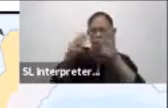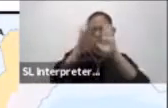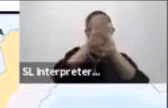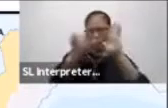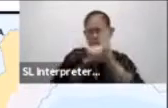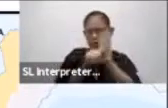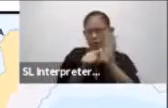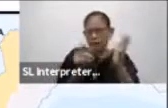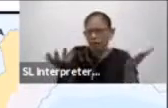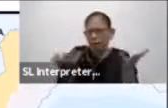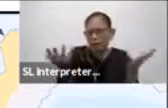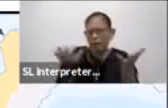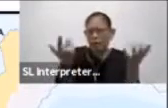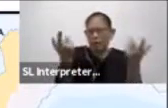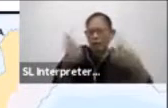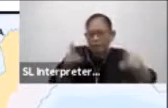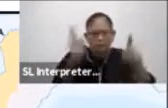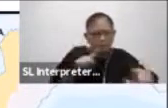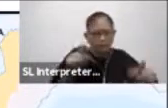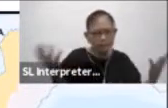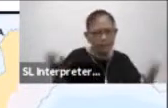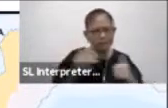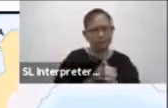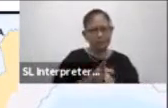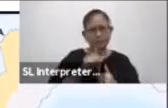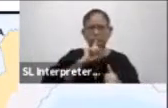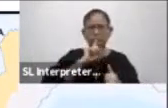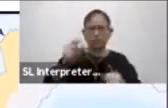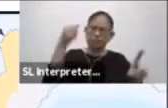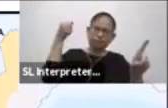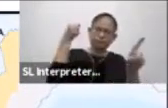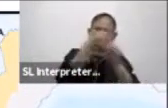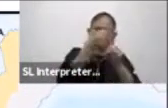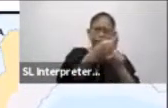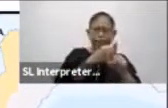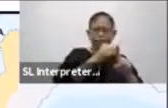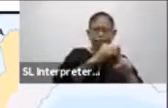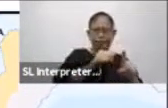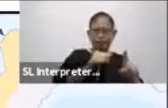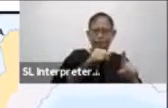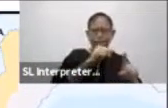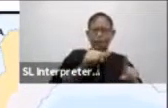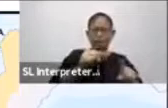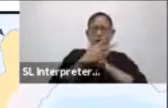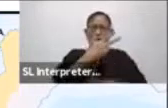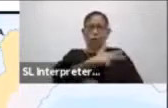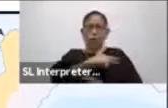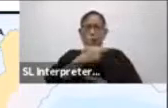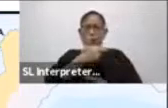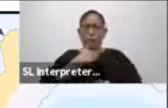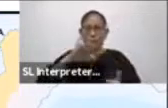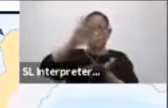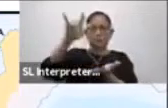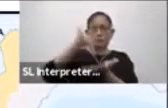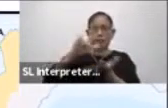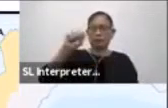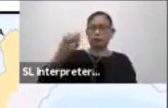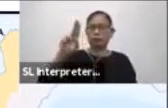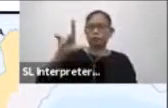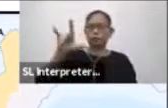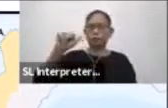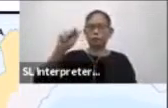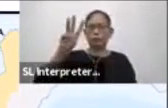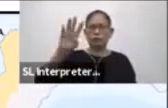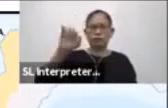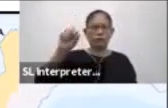disaster. The earthquake hit three districts in Central Sulawesi on September 28